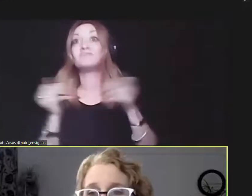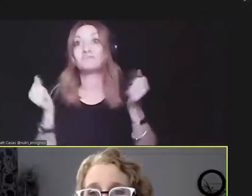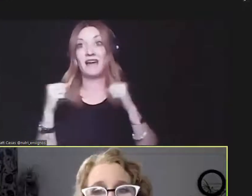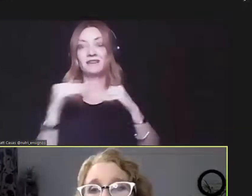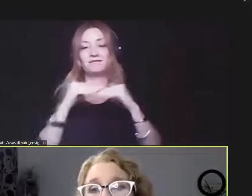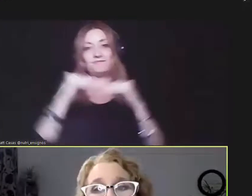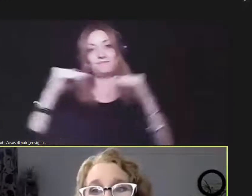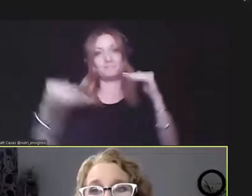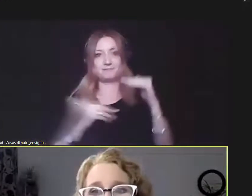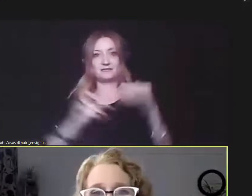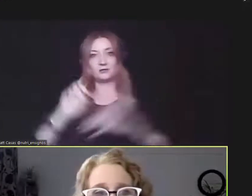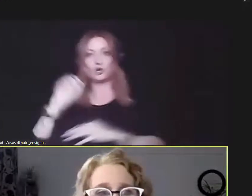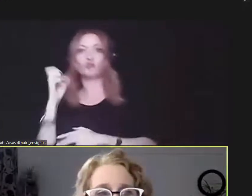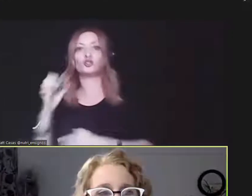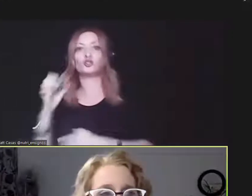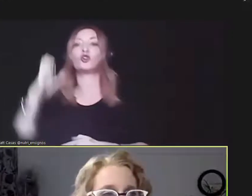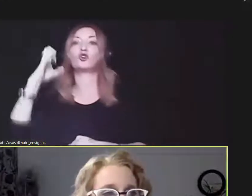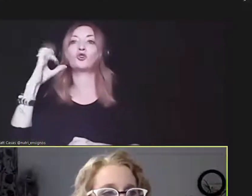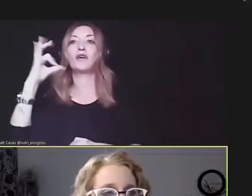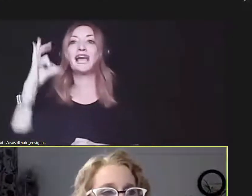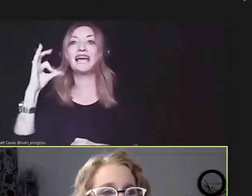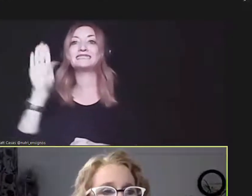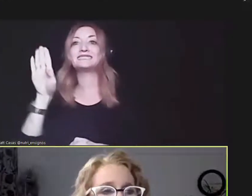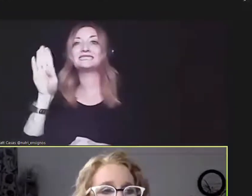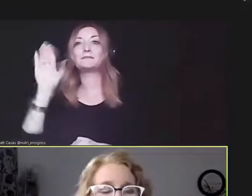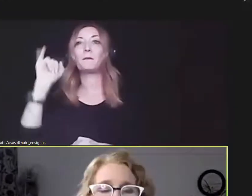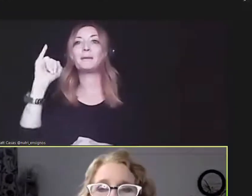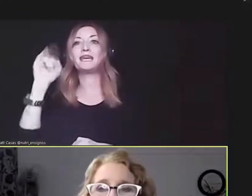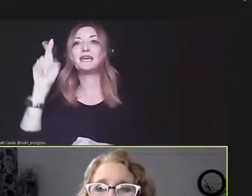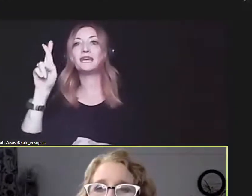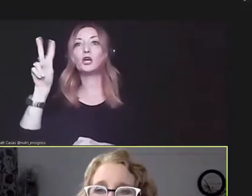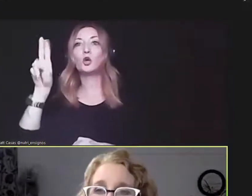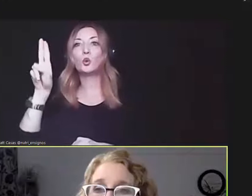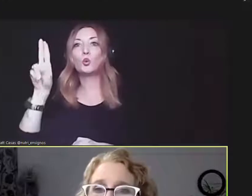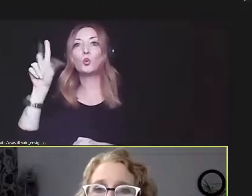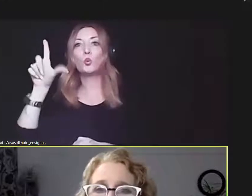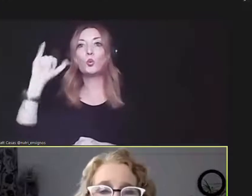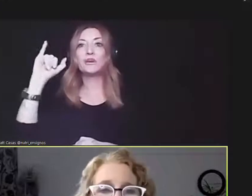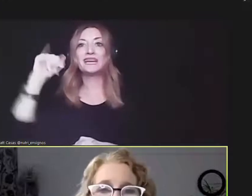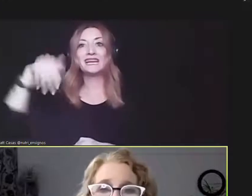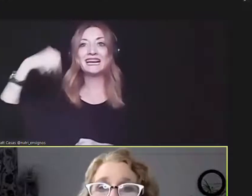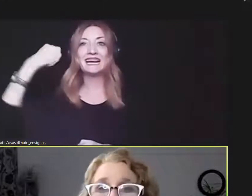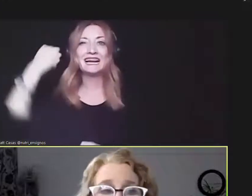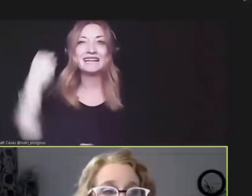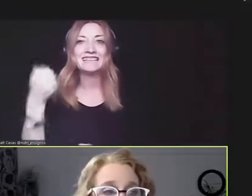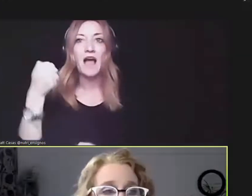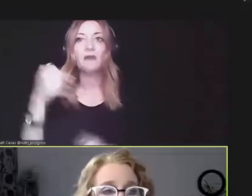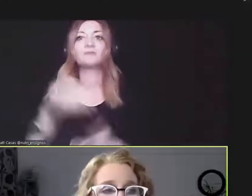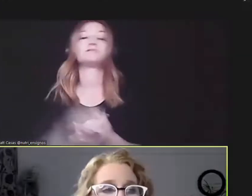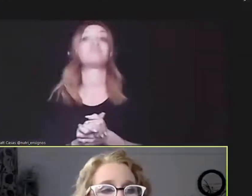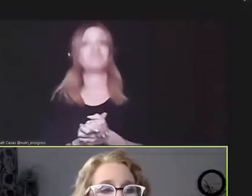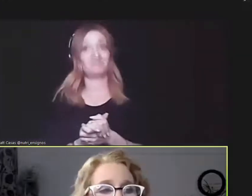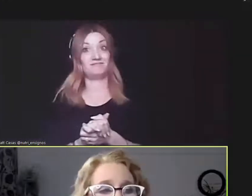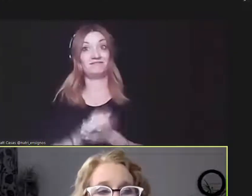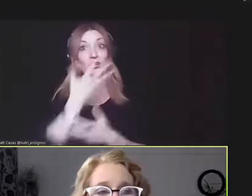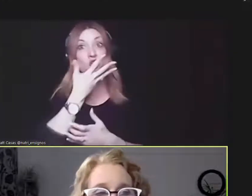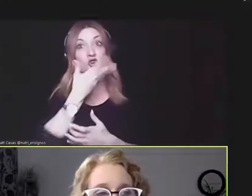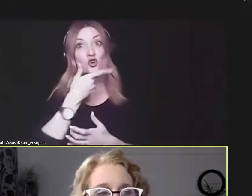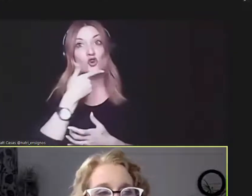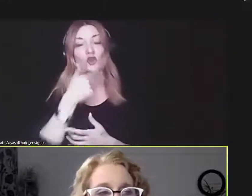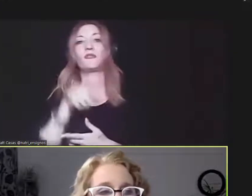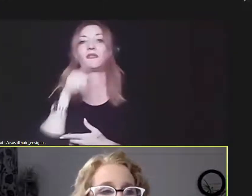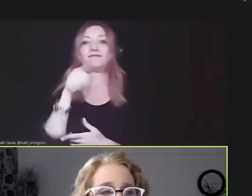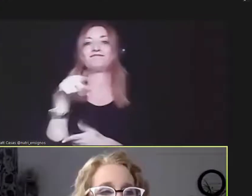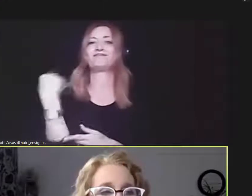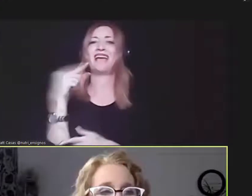algae, which is a fabulous superfood. And spirulina contains vitamin A, vitamin